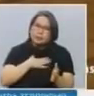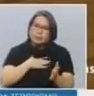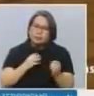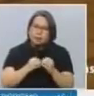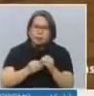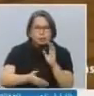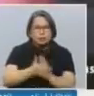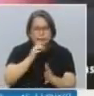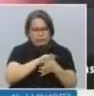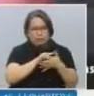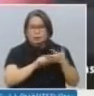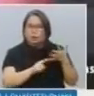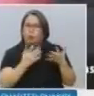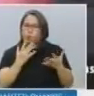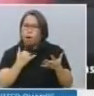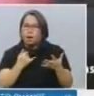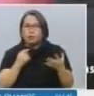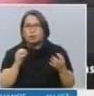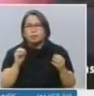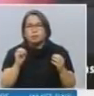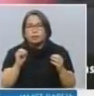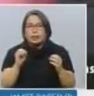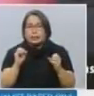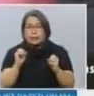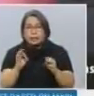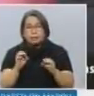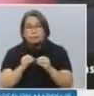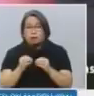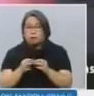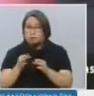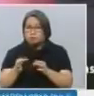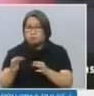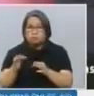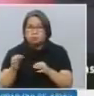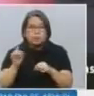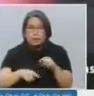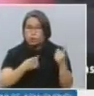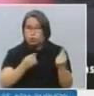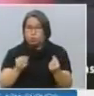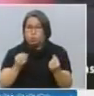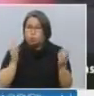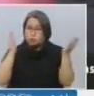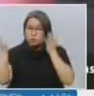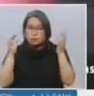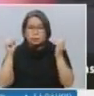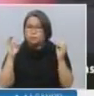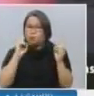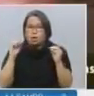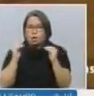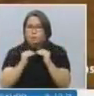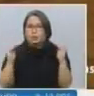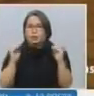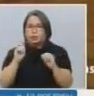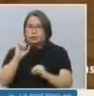succession, for there is no chance that we can deliver our promises without an equitable tax system.